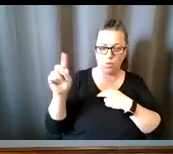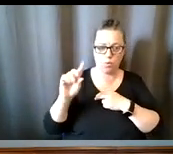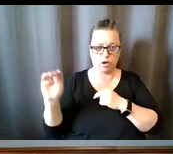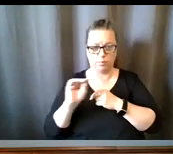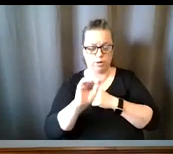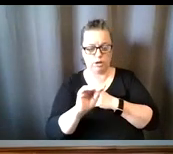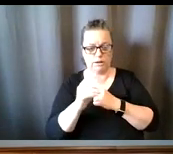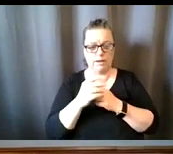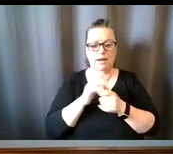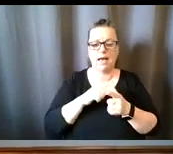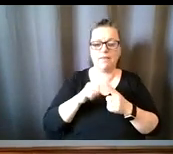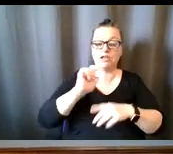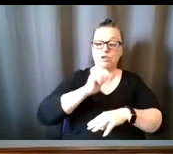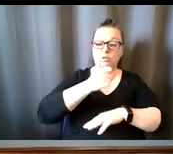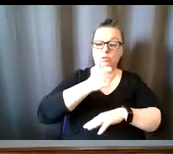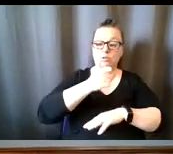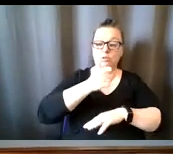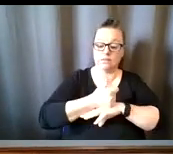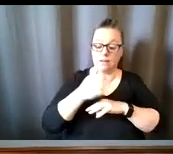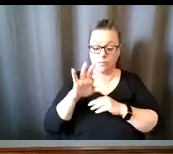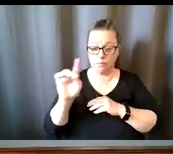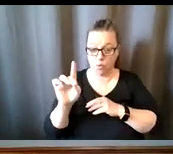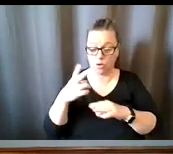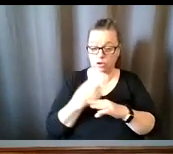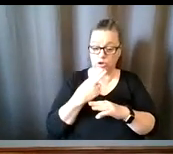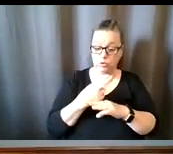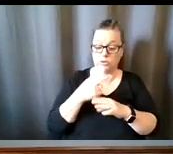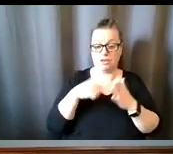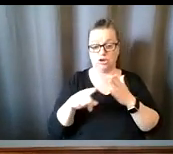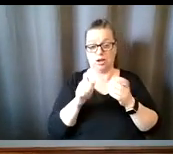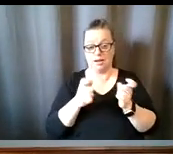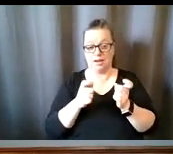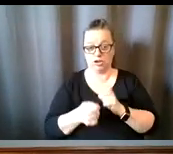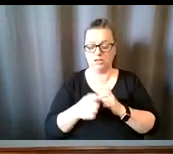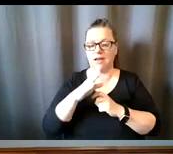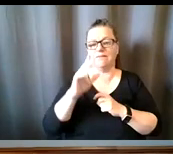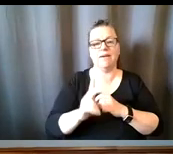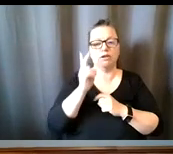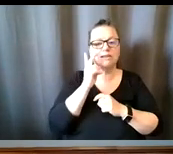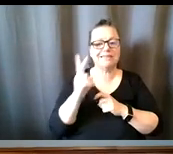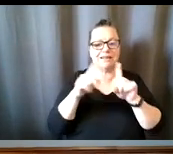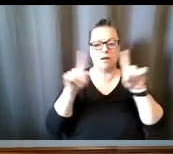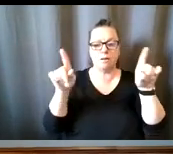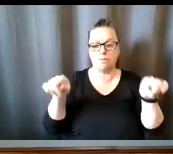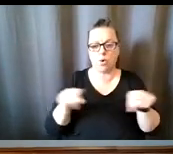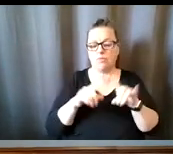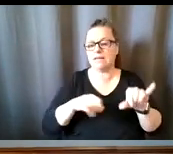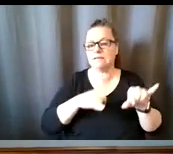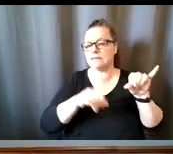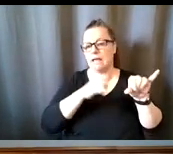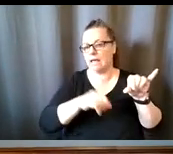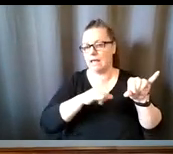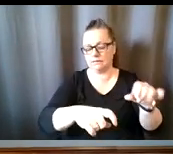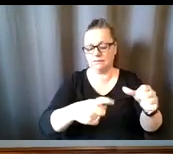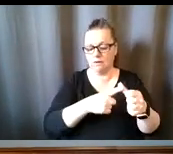use it. And then you set up the board, you use it, and you check and adjust. I have never seen a board that's been used that has stayed the same way from the first